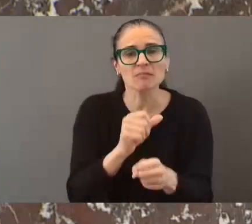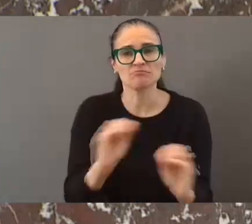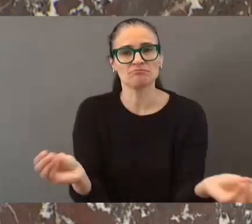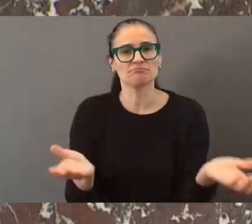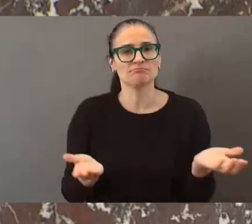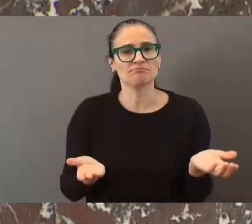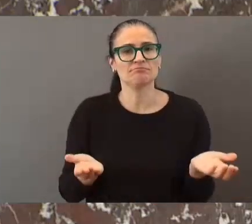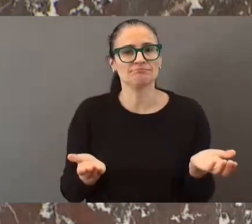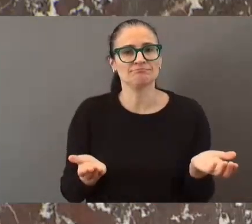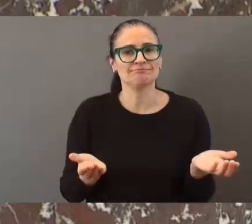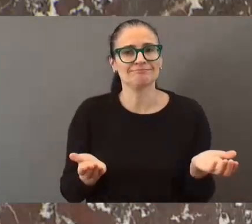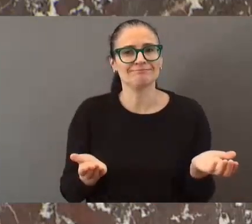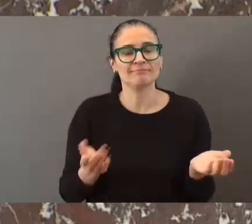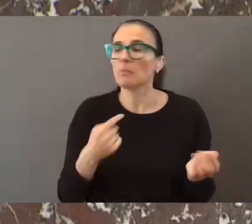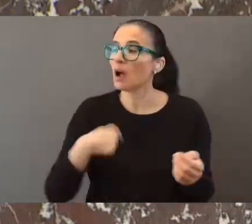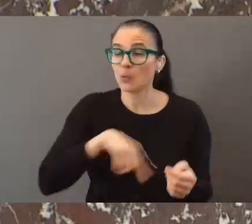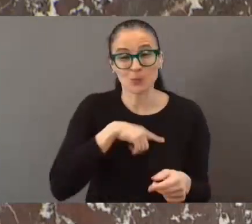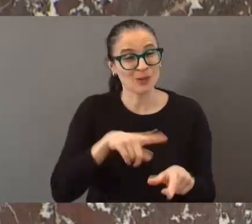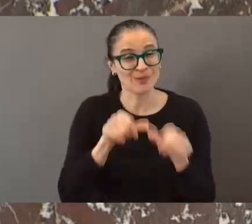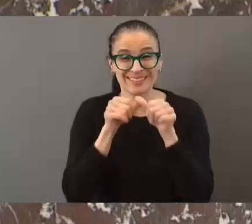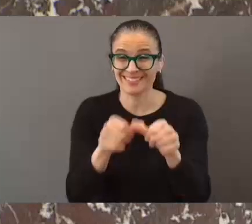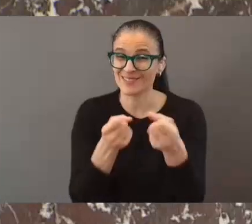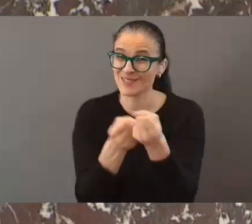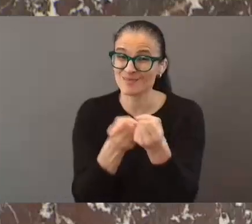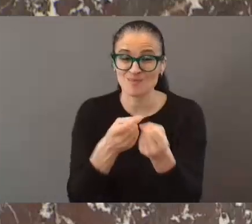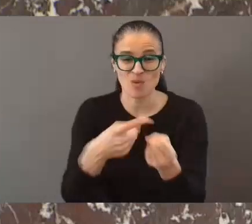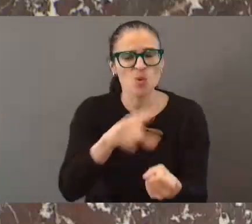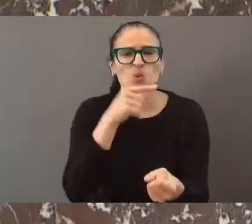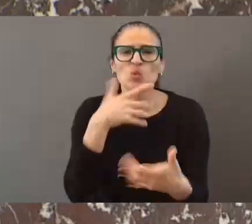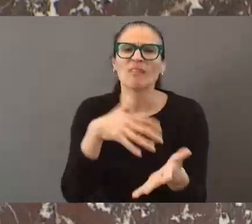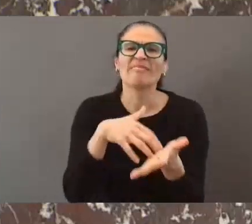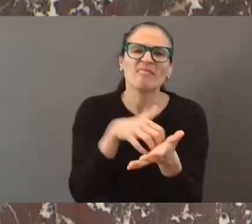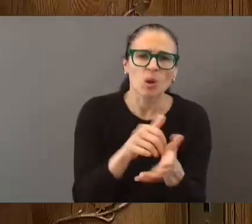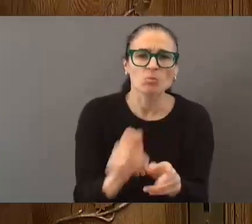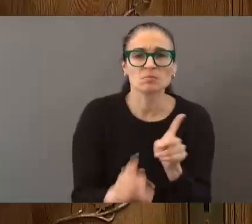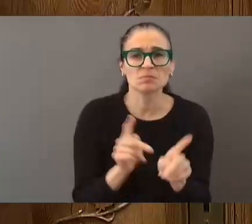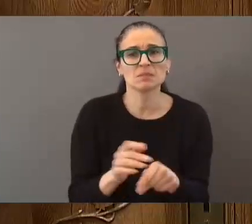to make historic investments because we know these people deserve a roof over their heads.